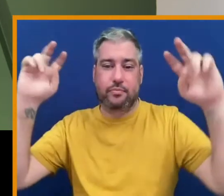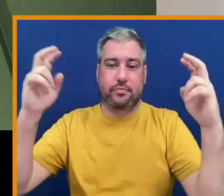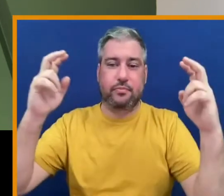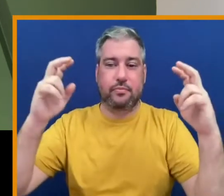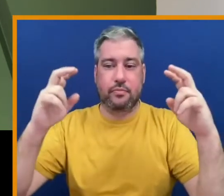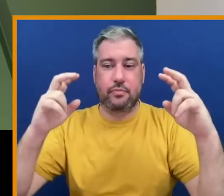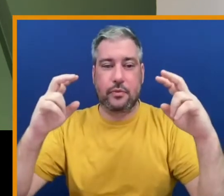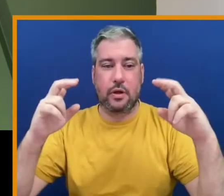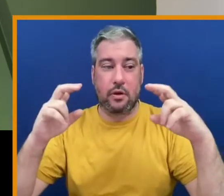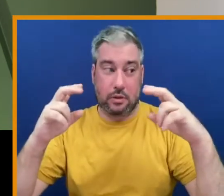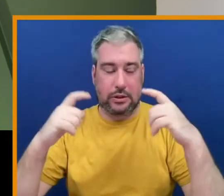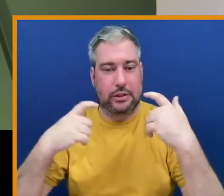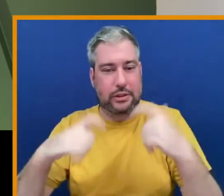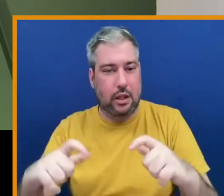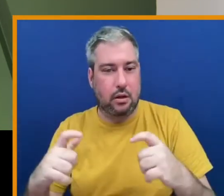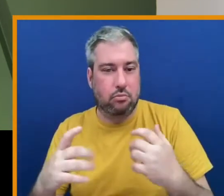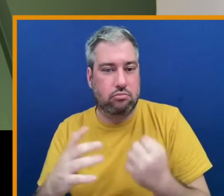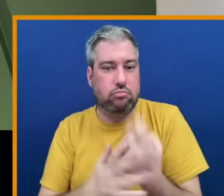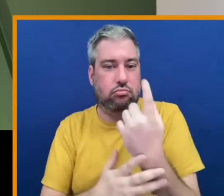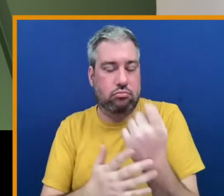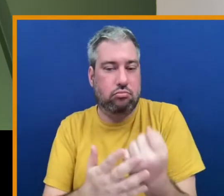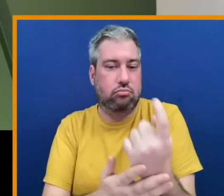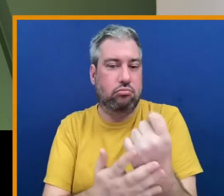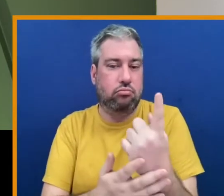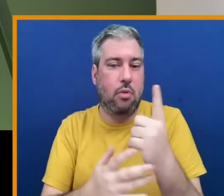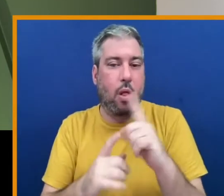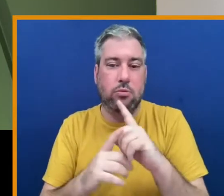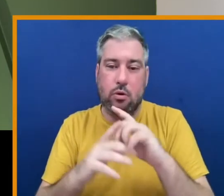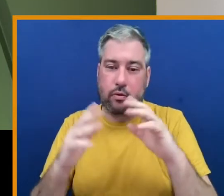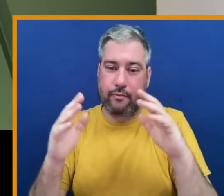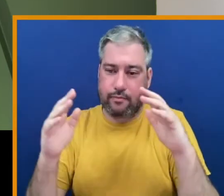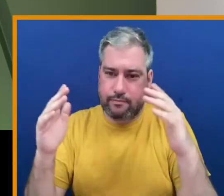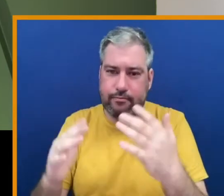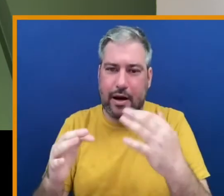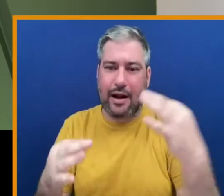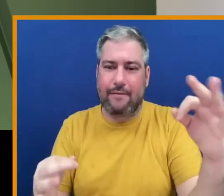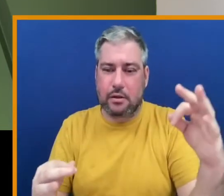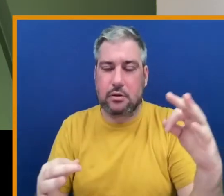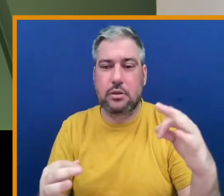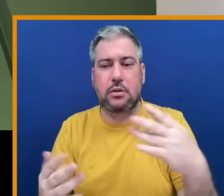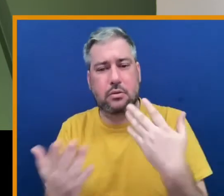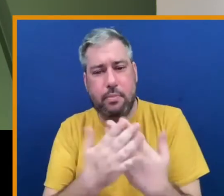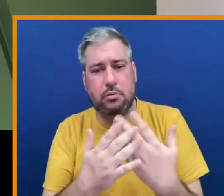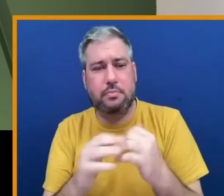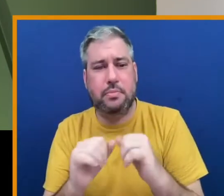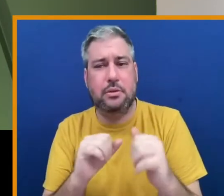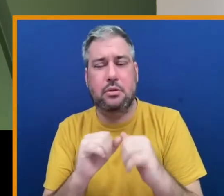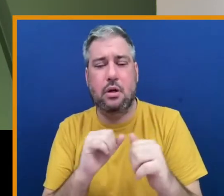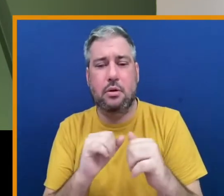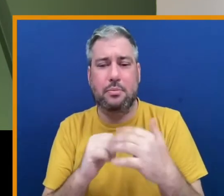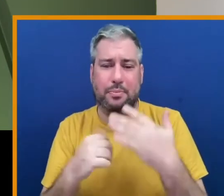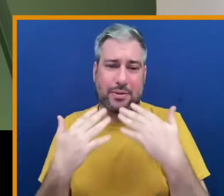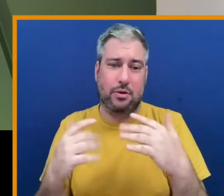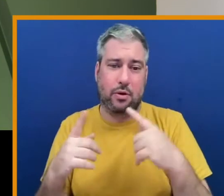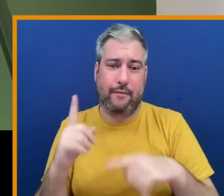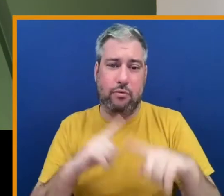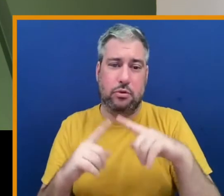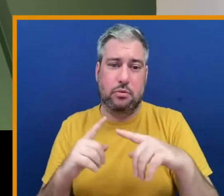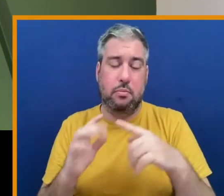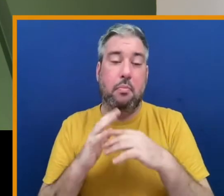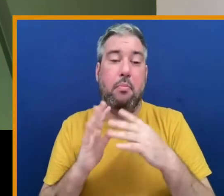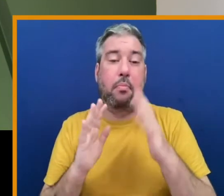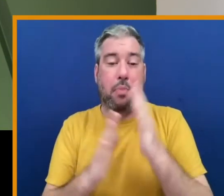demand better. Please, conference, pass this motion and Amendment 1 and Amendment 2 so that we can demand better